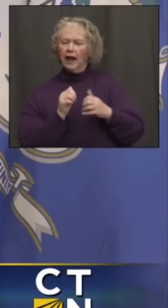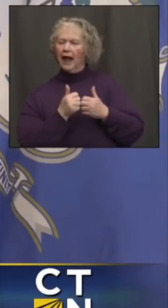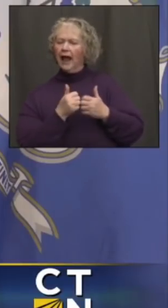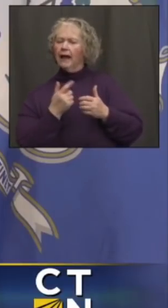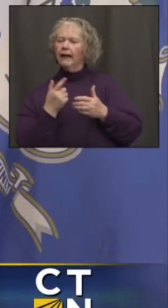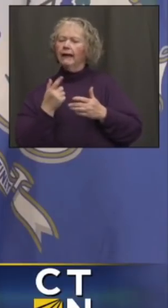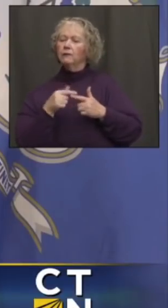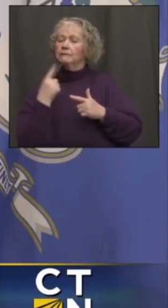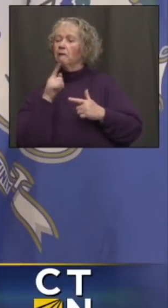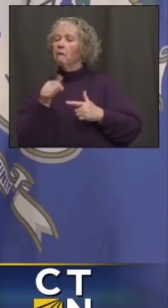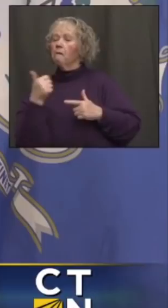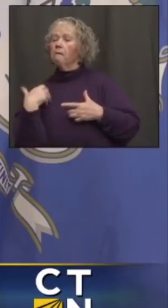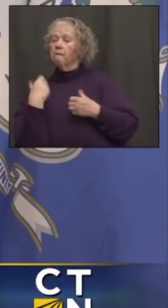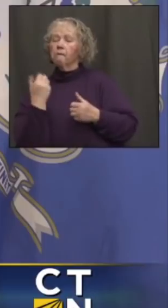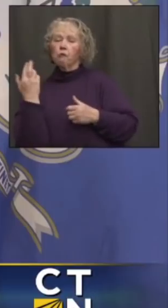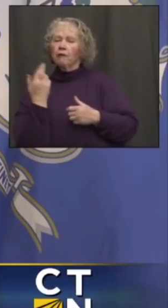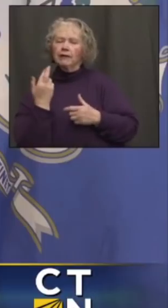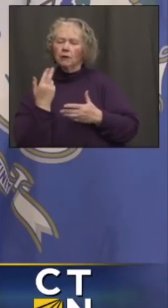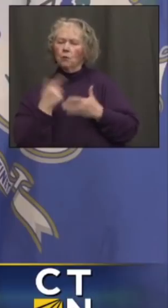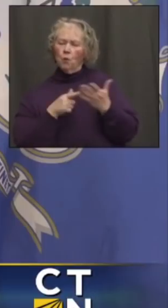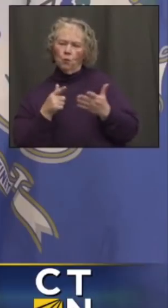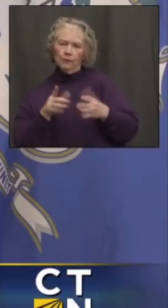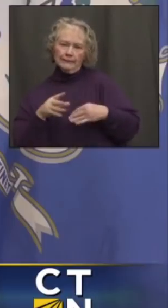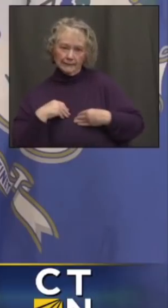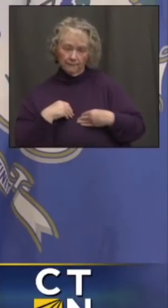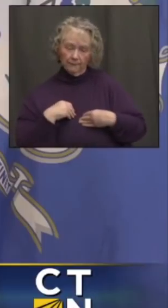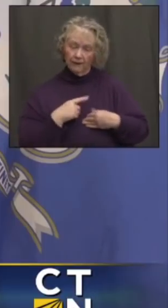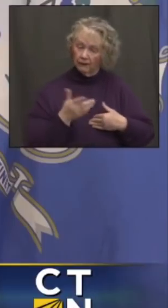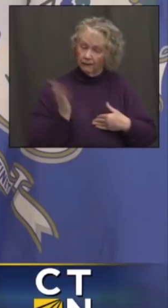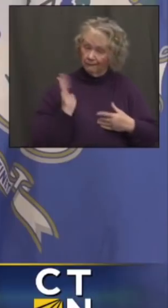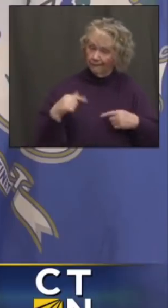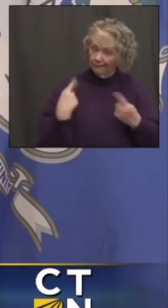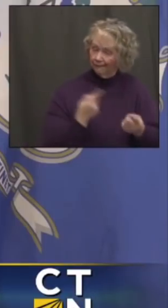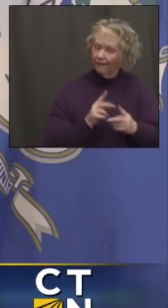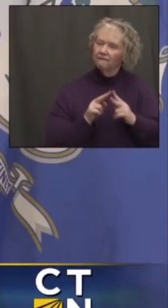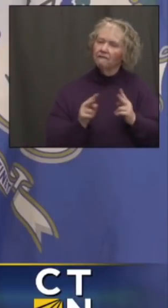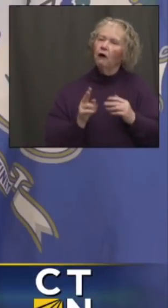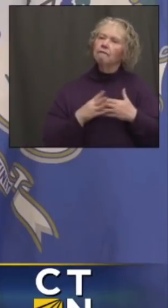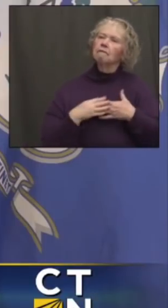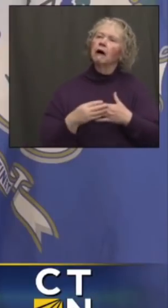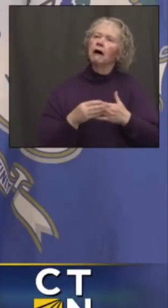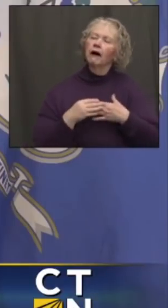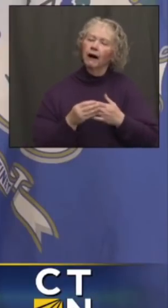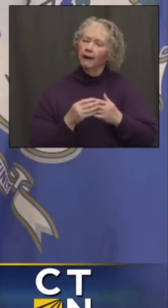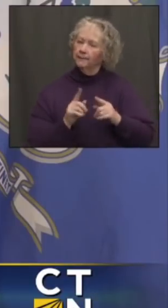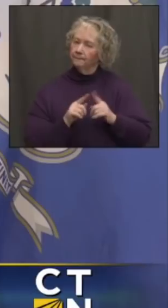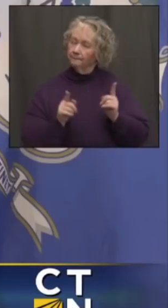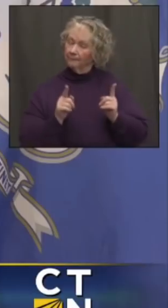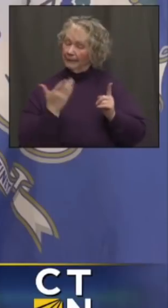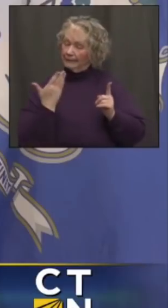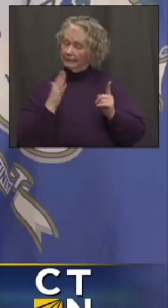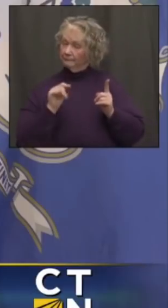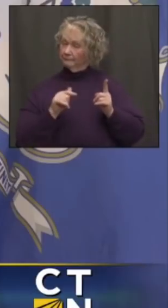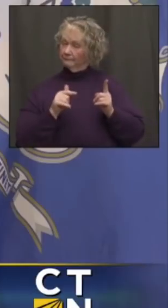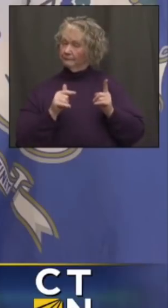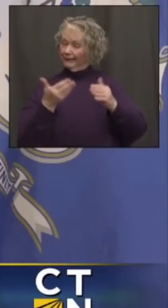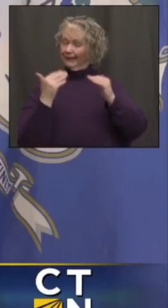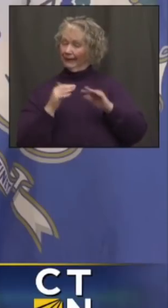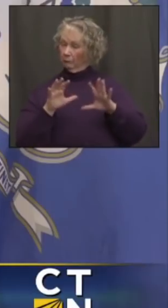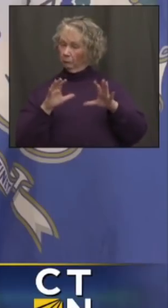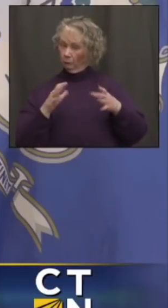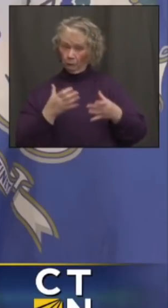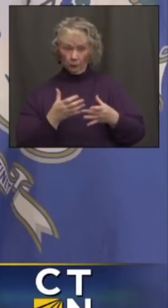direction. And where do you stand on articulating who's going to be an essential worker and what will